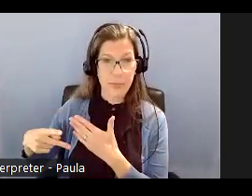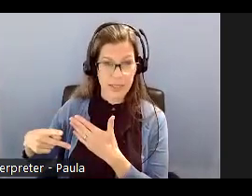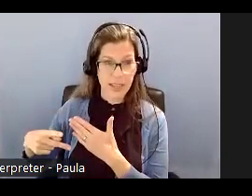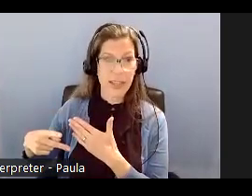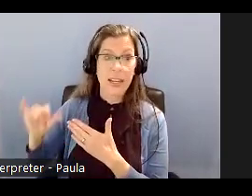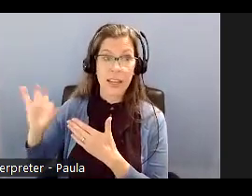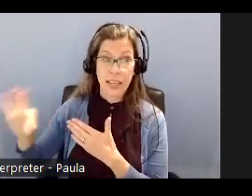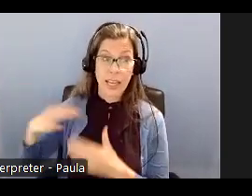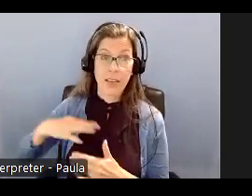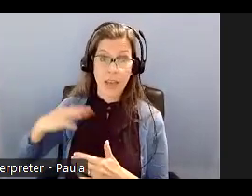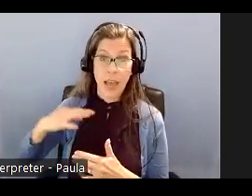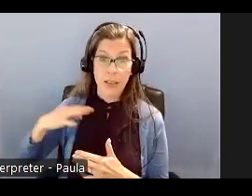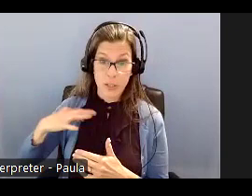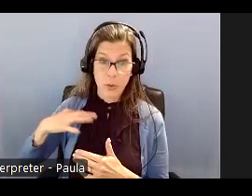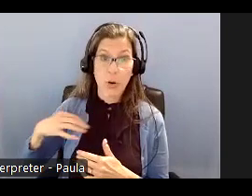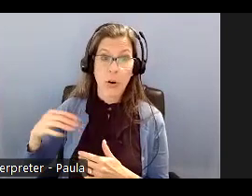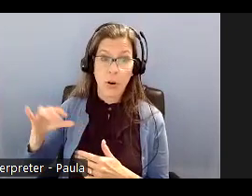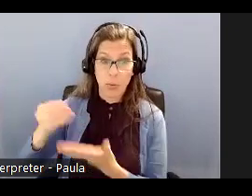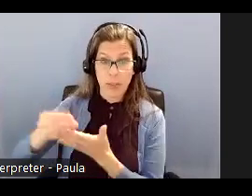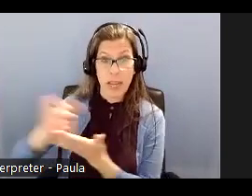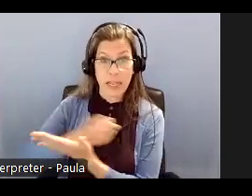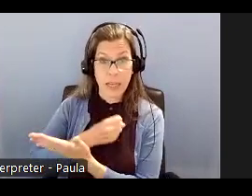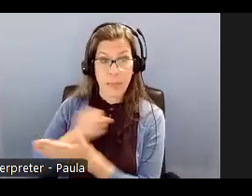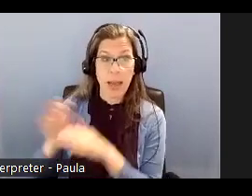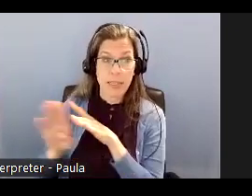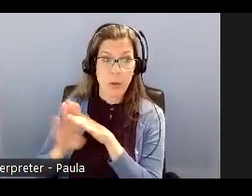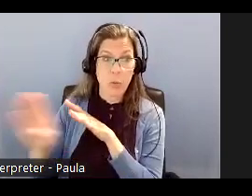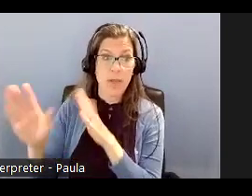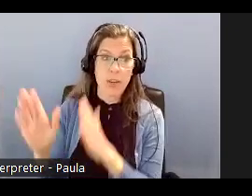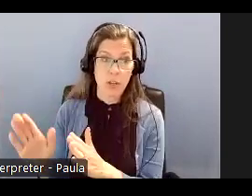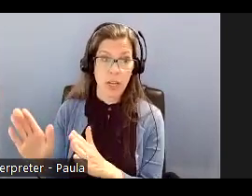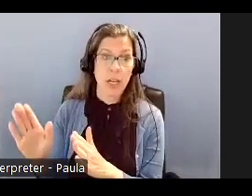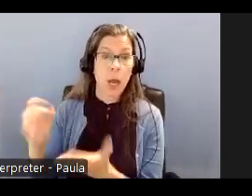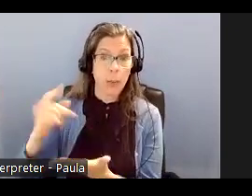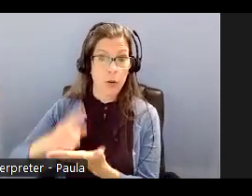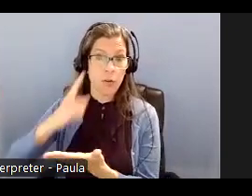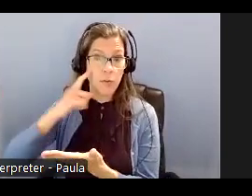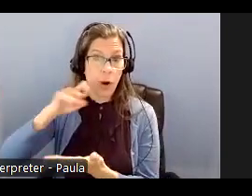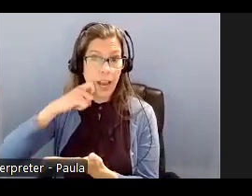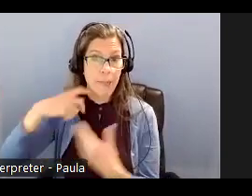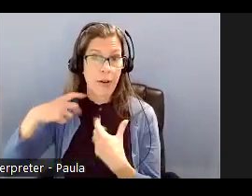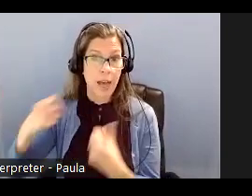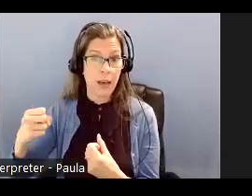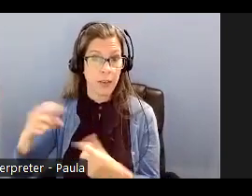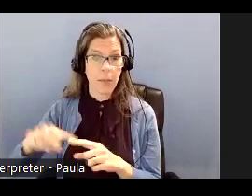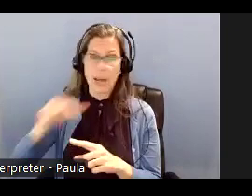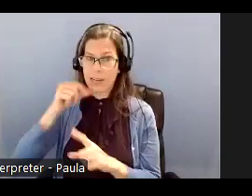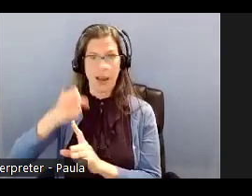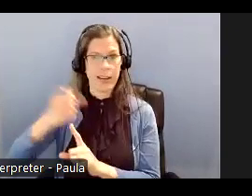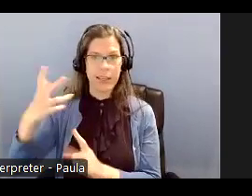if they're eligible income-wise as a refugee, they will be approved for Apple Health, but not the expansion